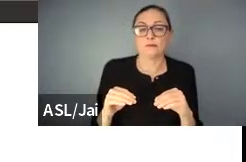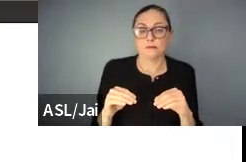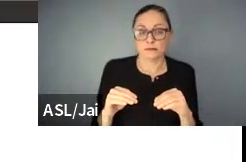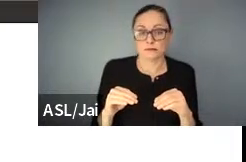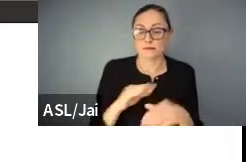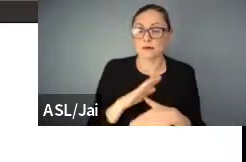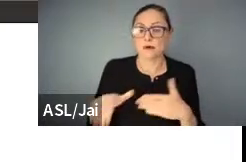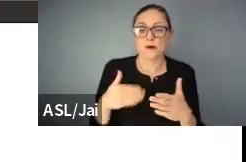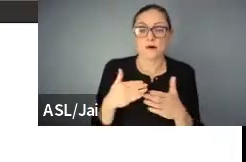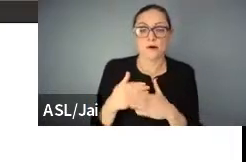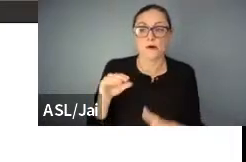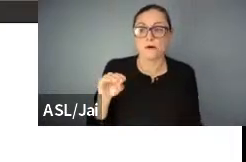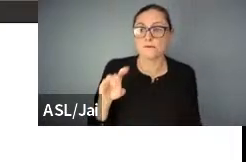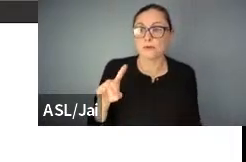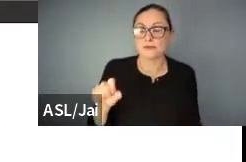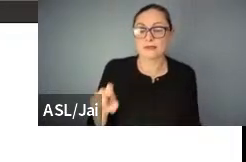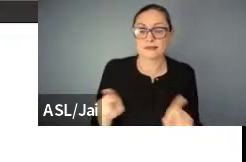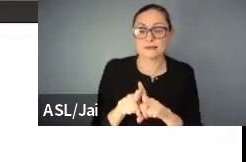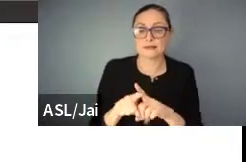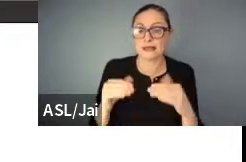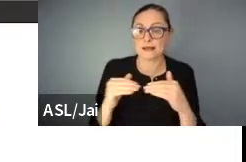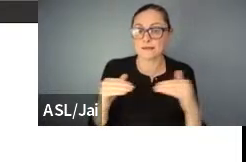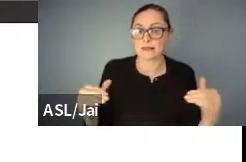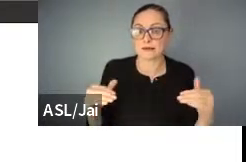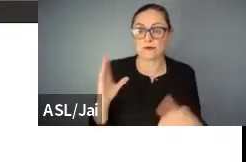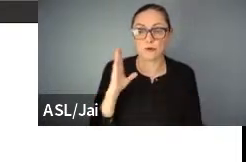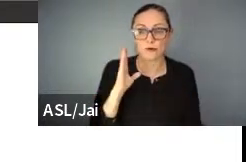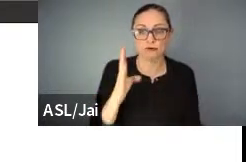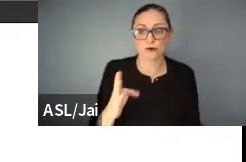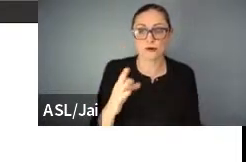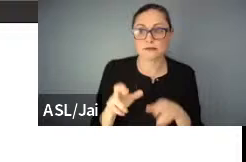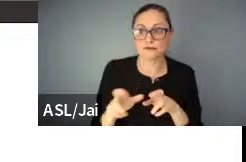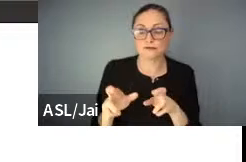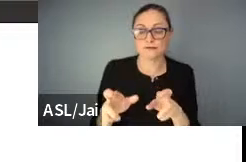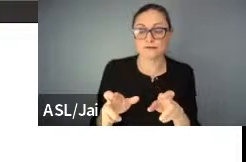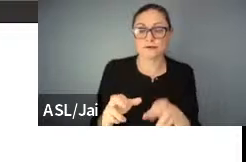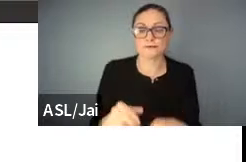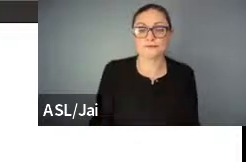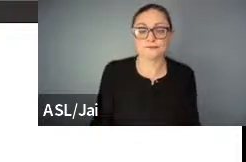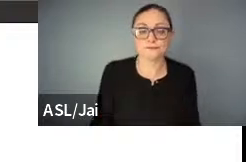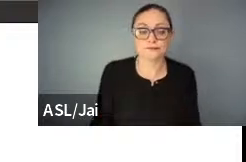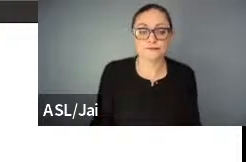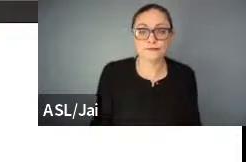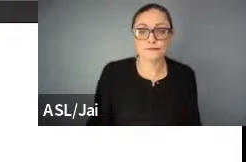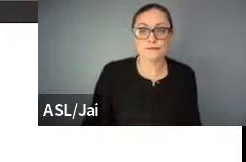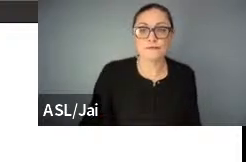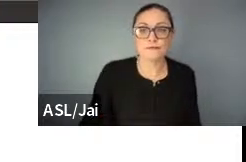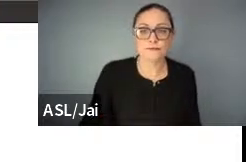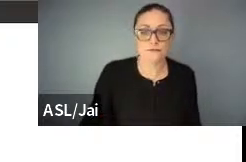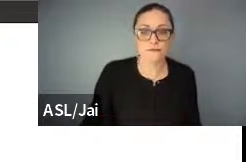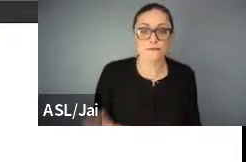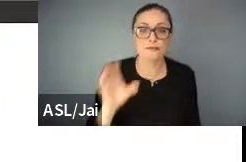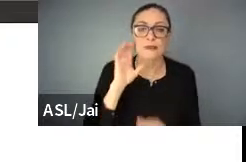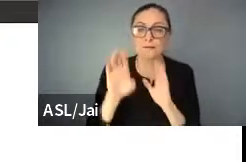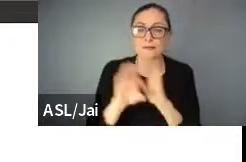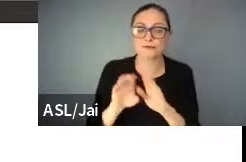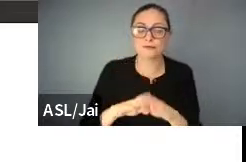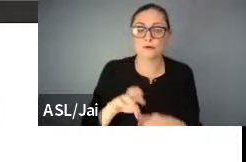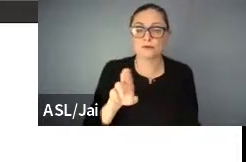modes are at the same level going across the river. This pictures on the